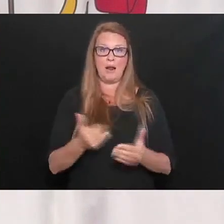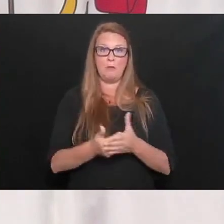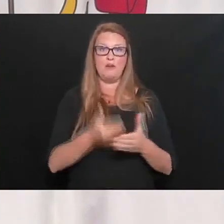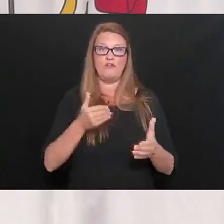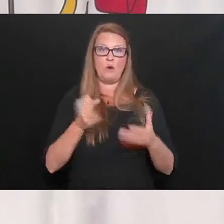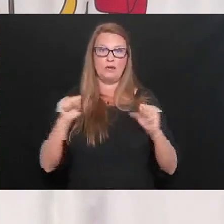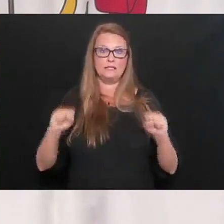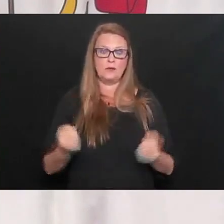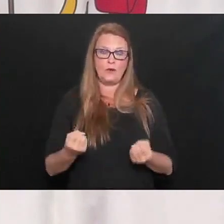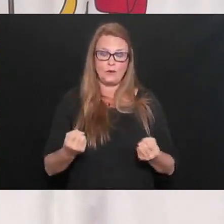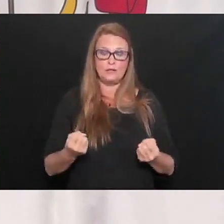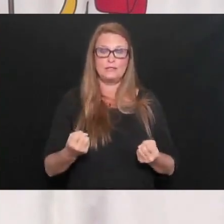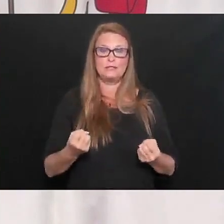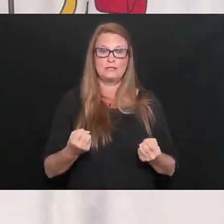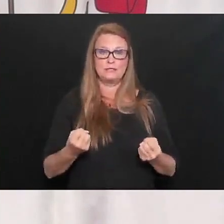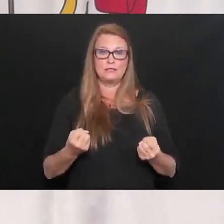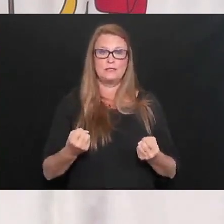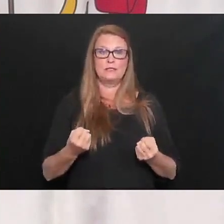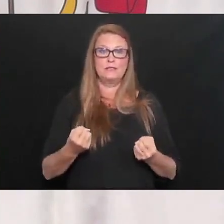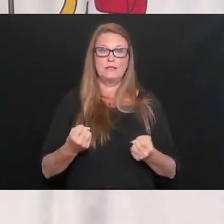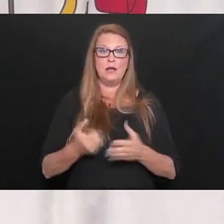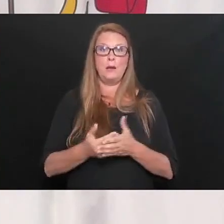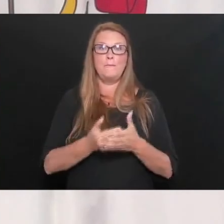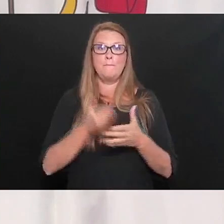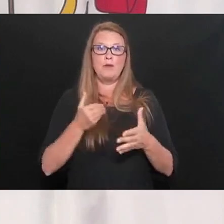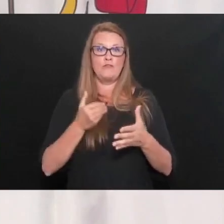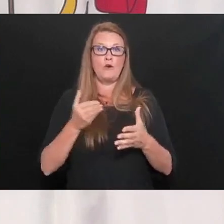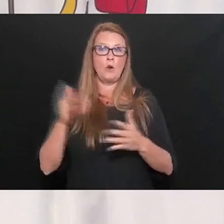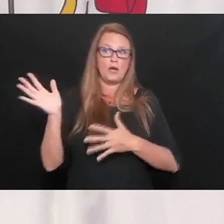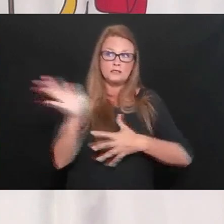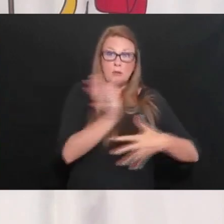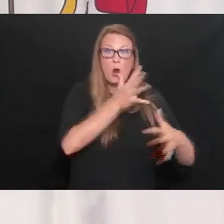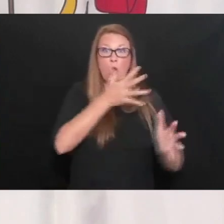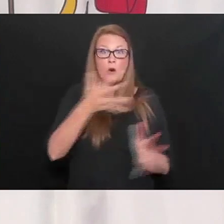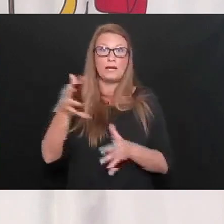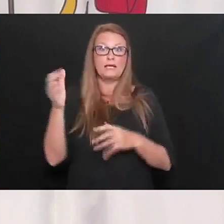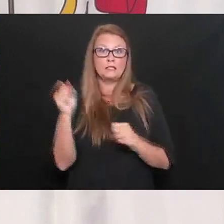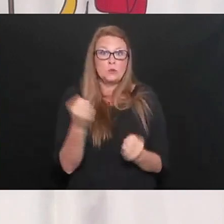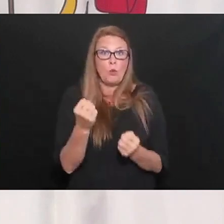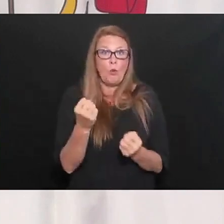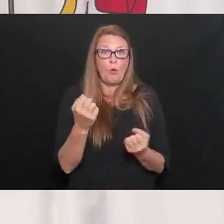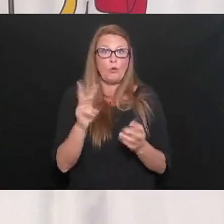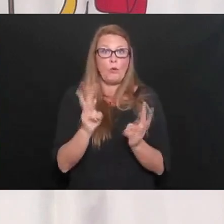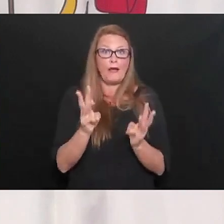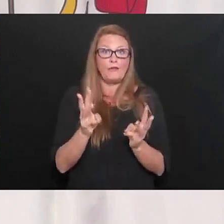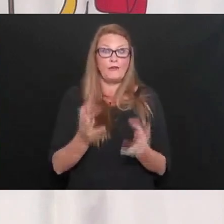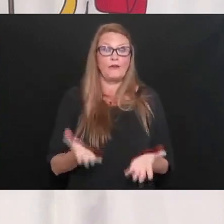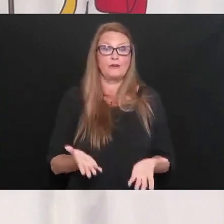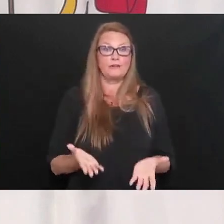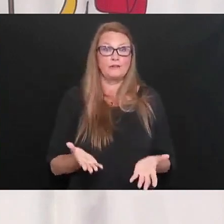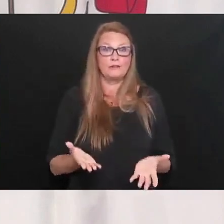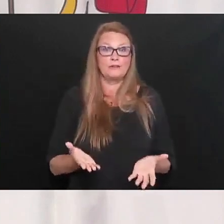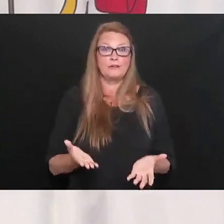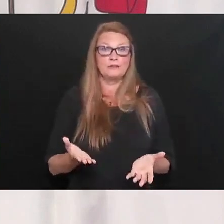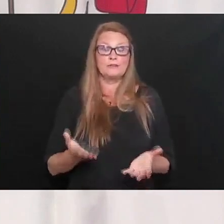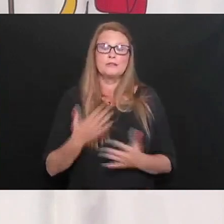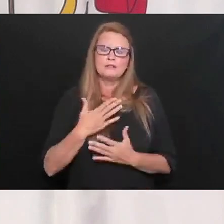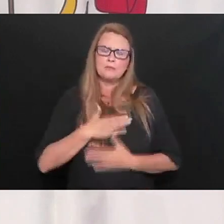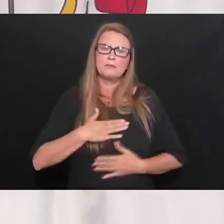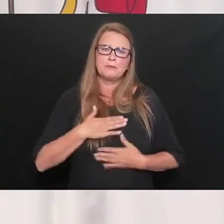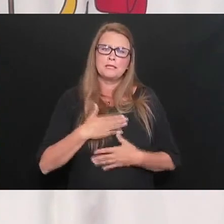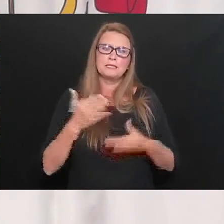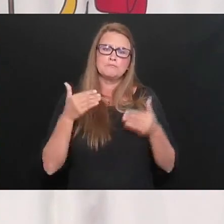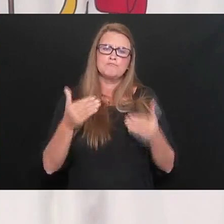cold, before that wind is really blowing and everything, and blowing in a bad way, please